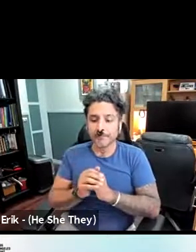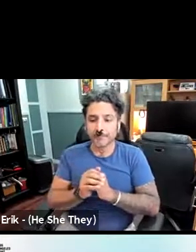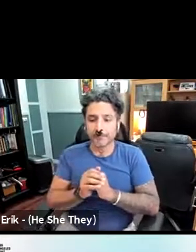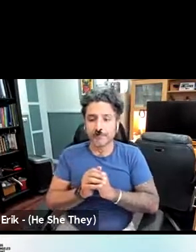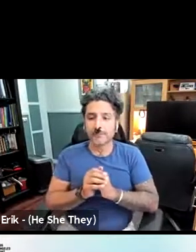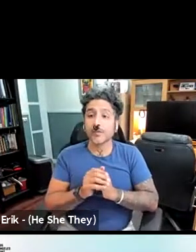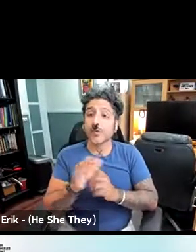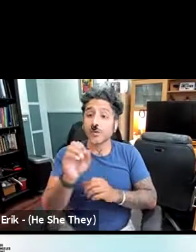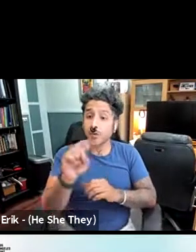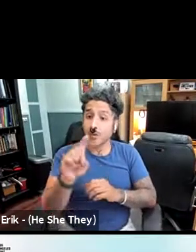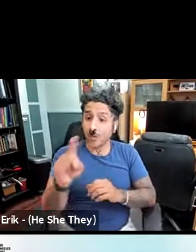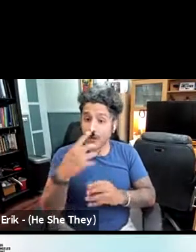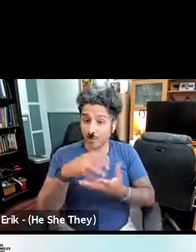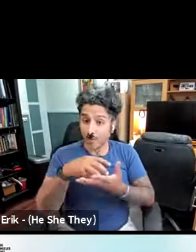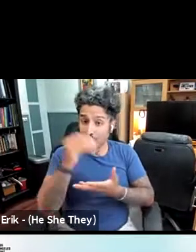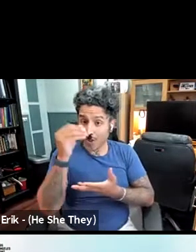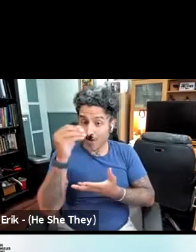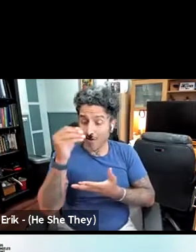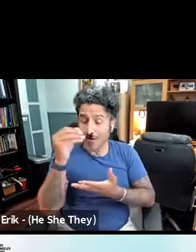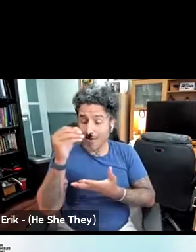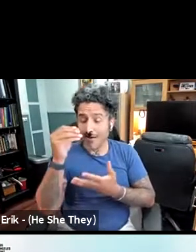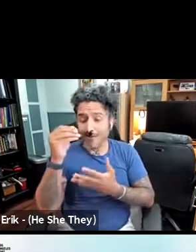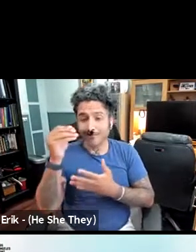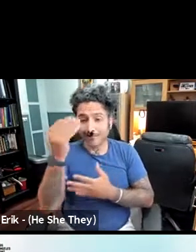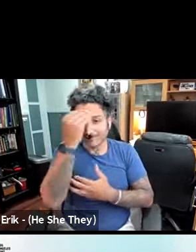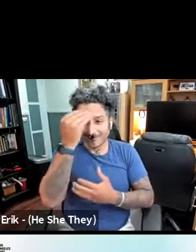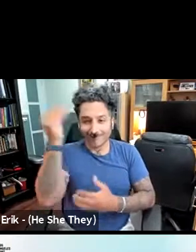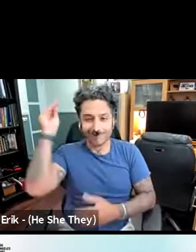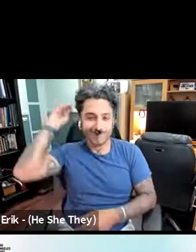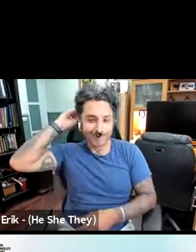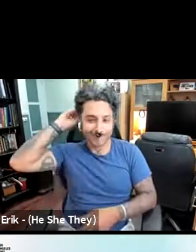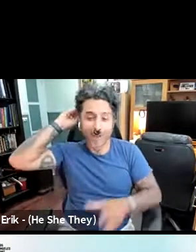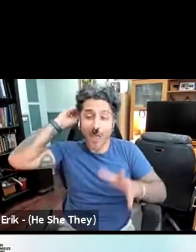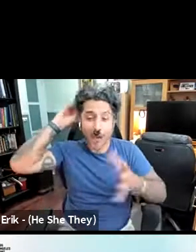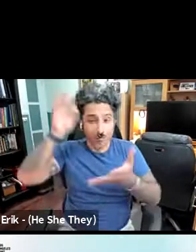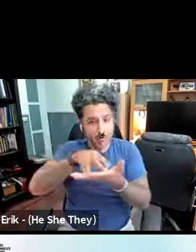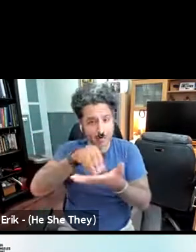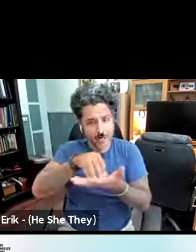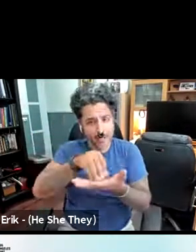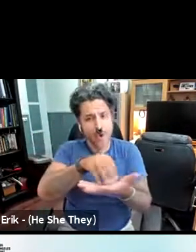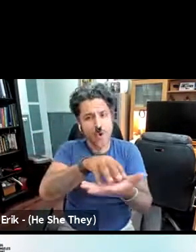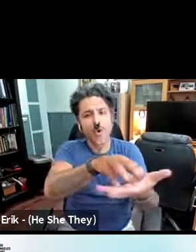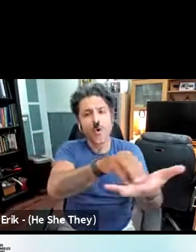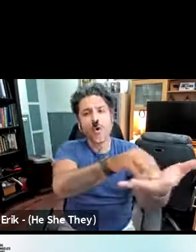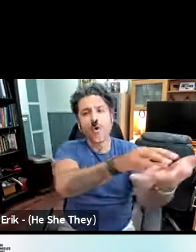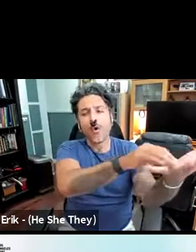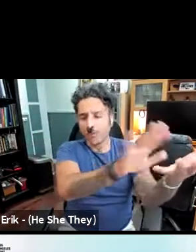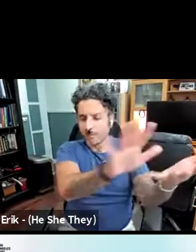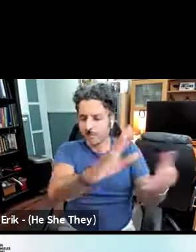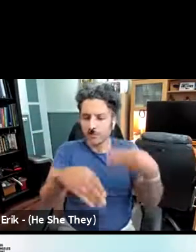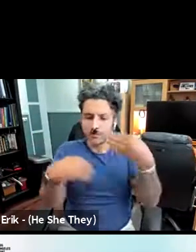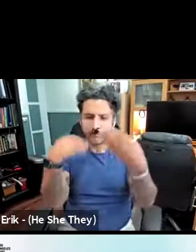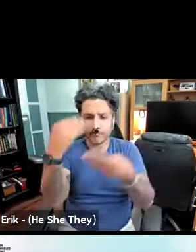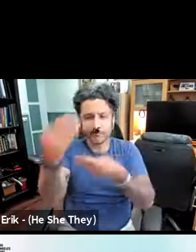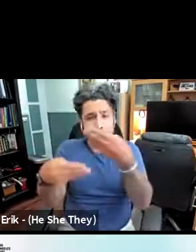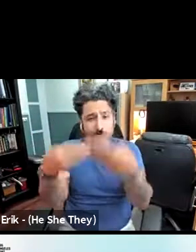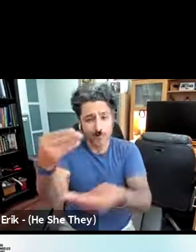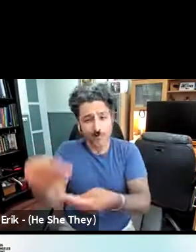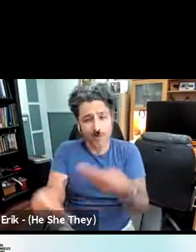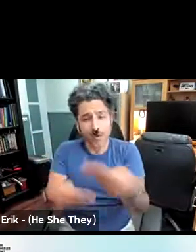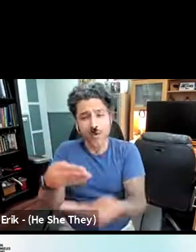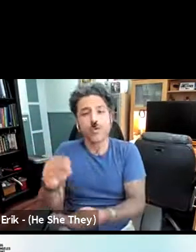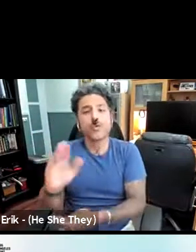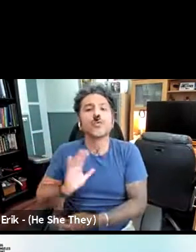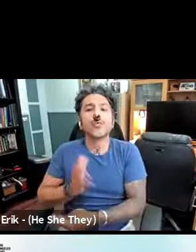So that was a learning lesson. And we learn as we go. And we pass on these lessons to